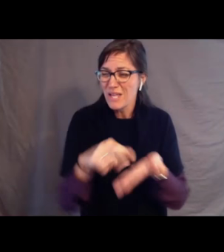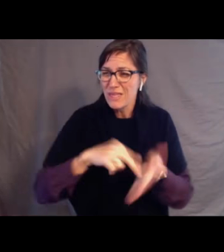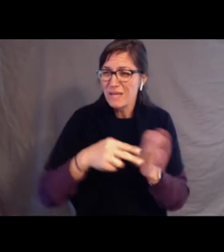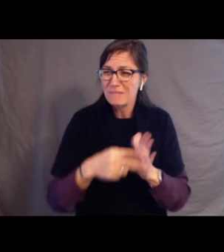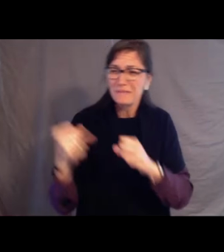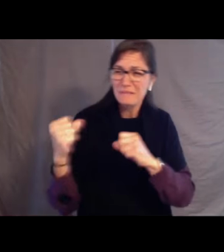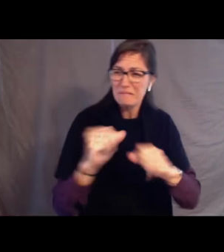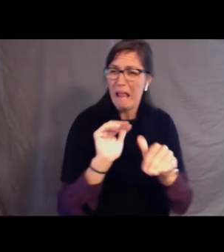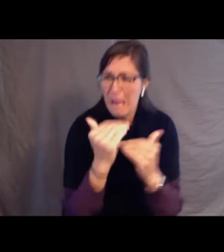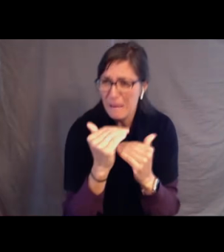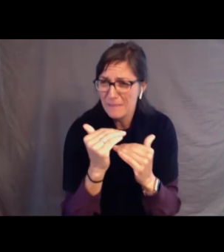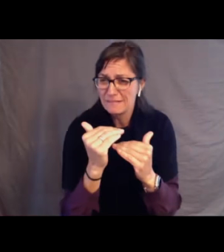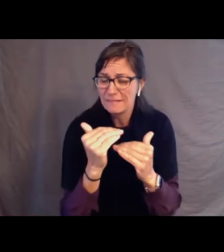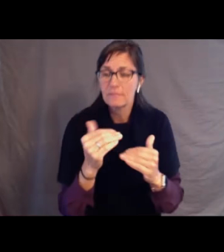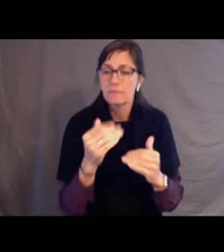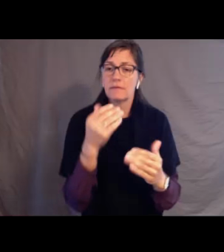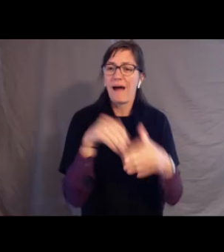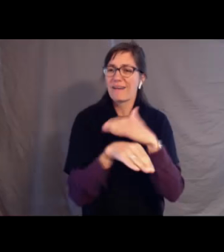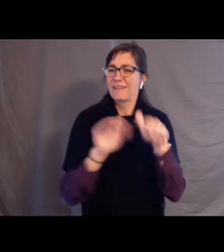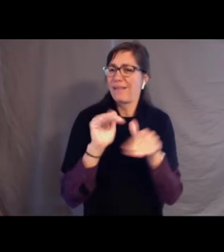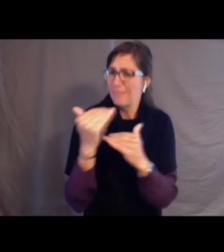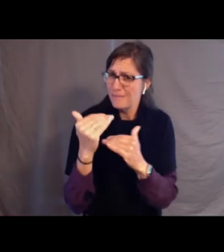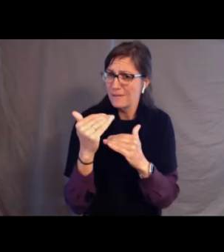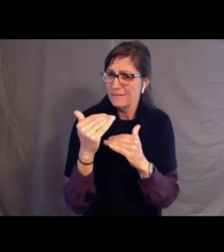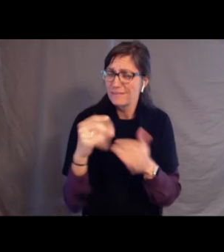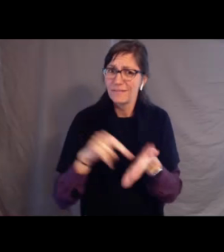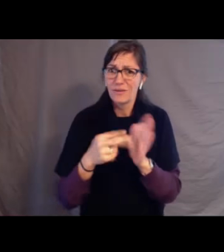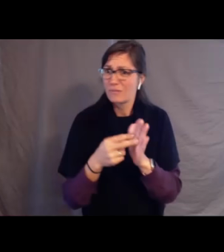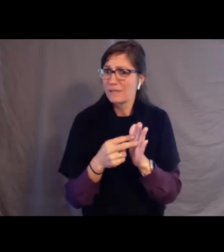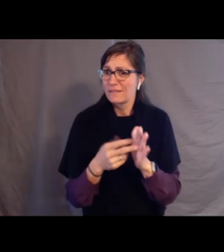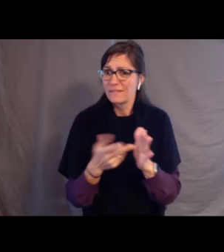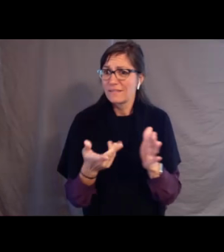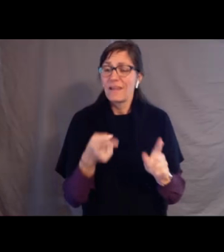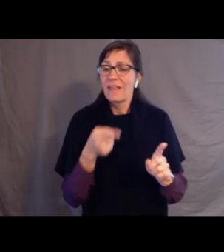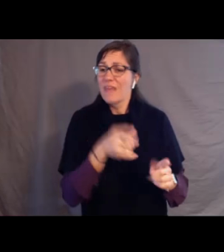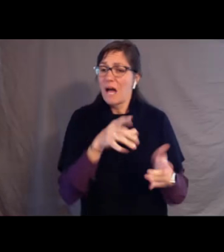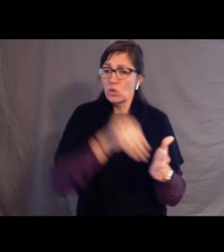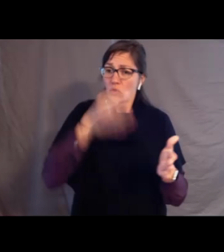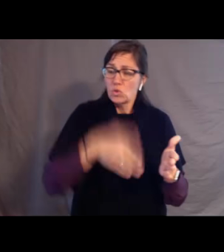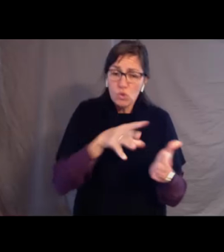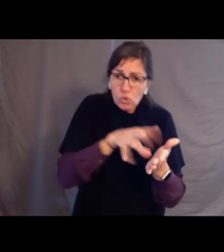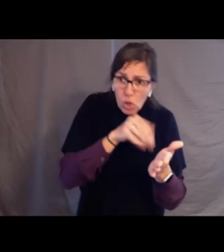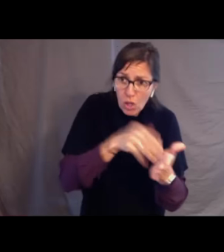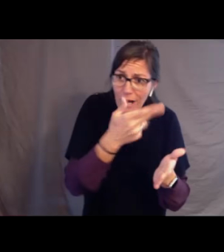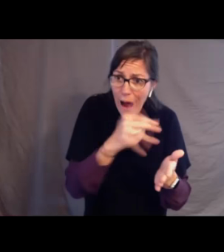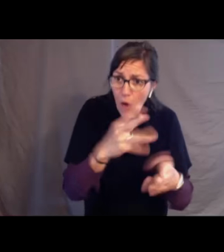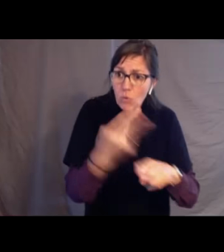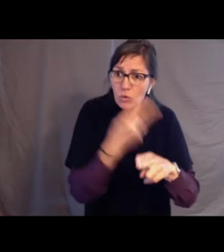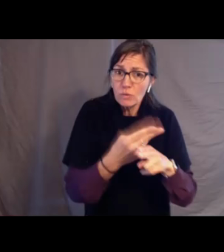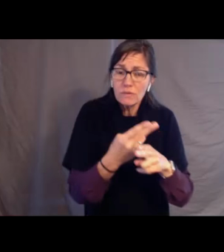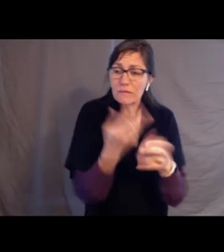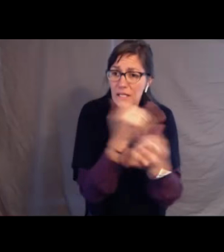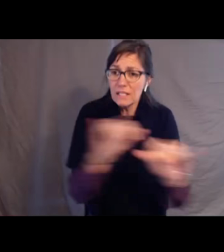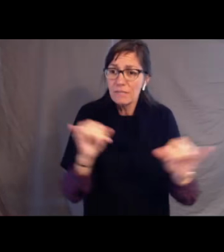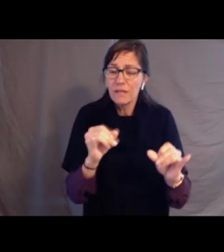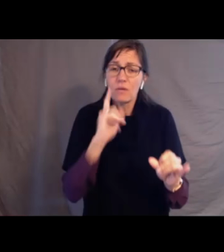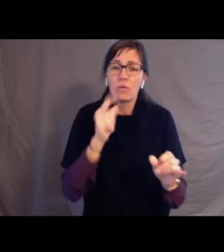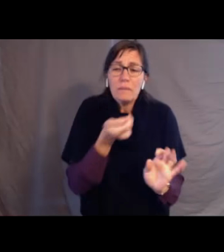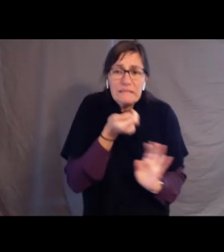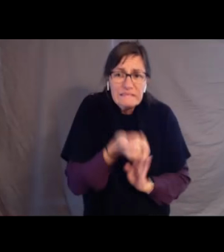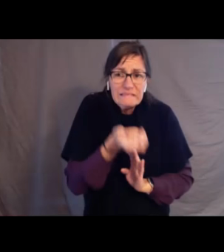good choice long-term, because it's going to take that student much longer to learn how to use it independently. These are